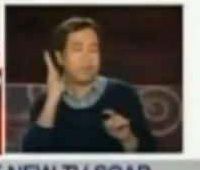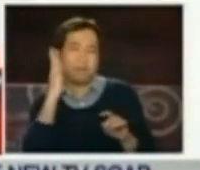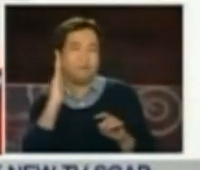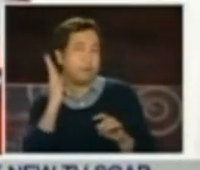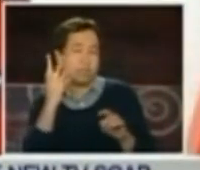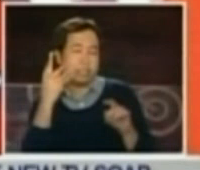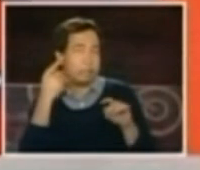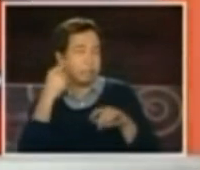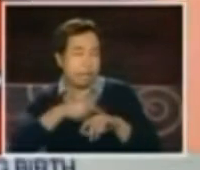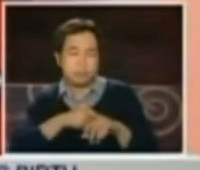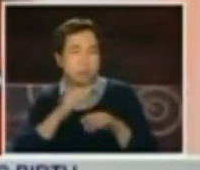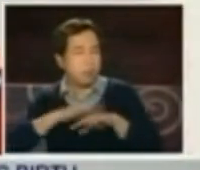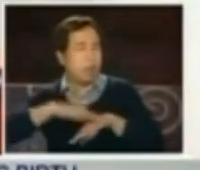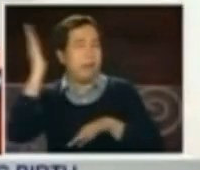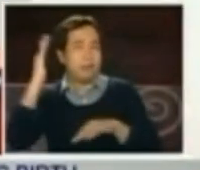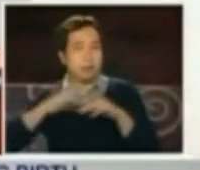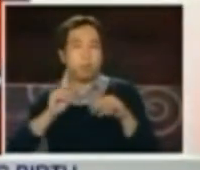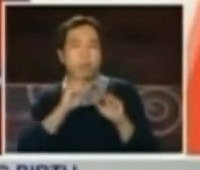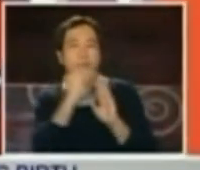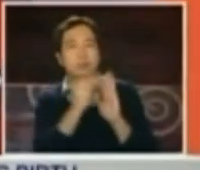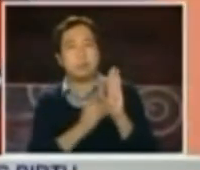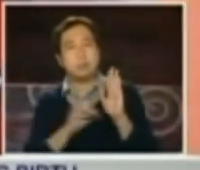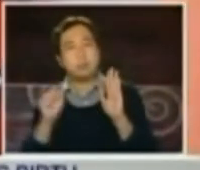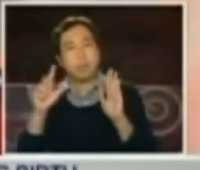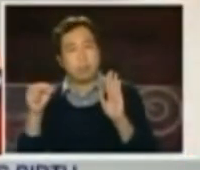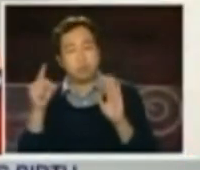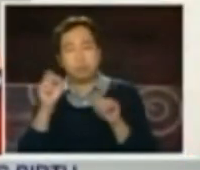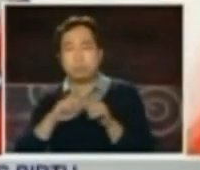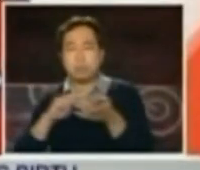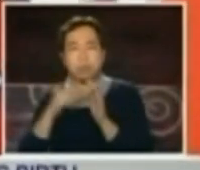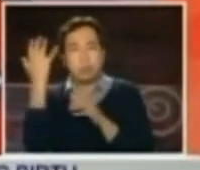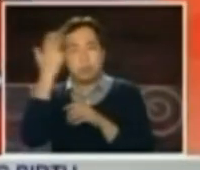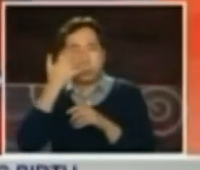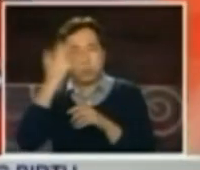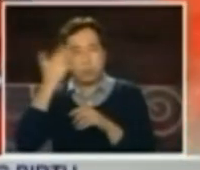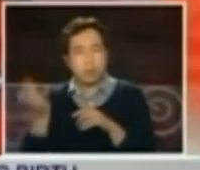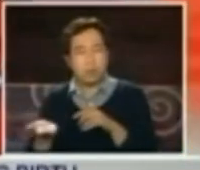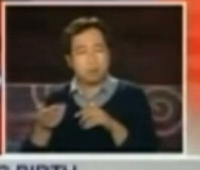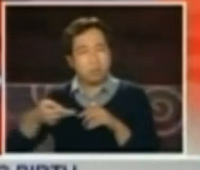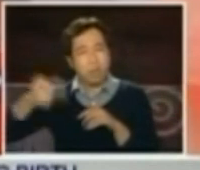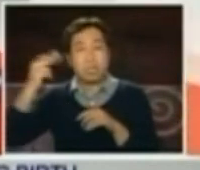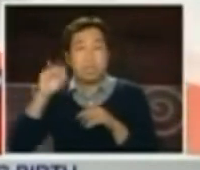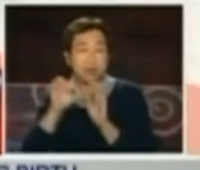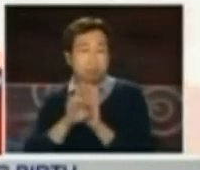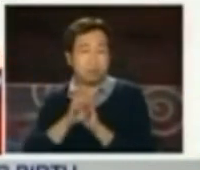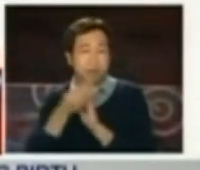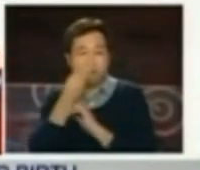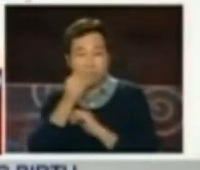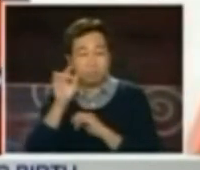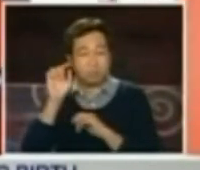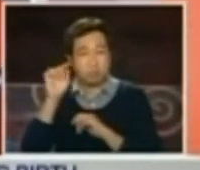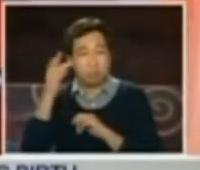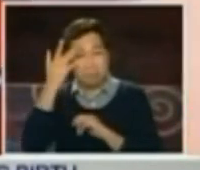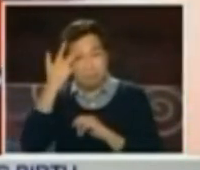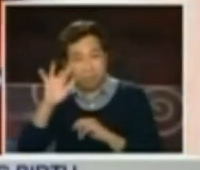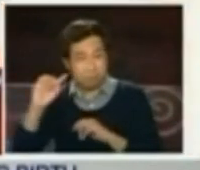he declared as cash in his SALN, di ba? Okay. Malaki yun. I mean, kung decimal point lang yan,